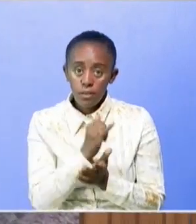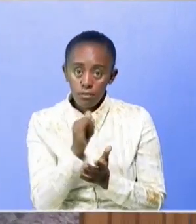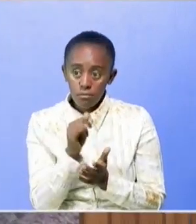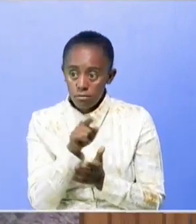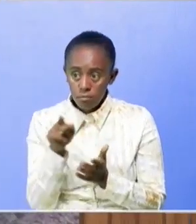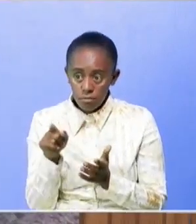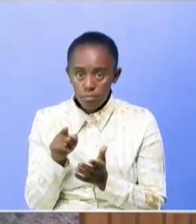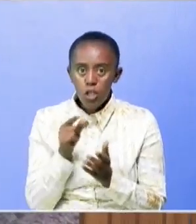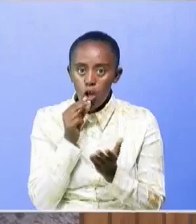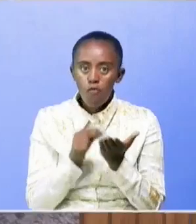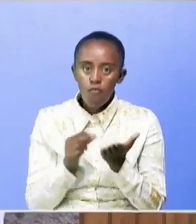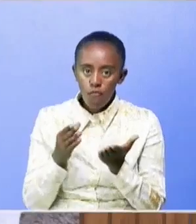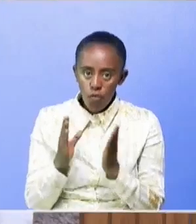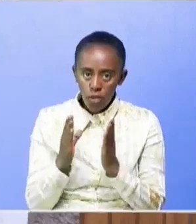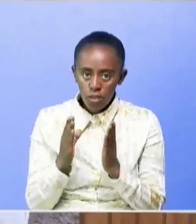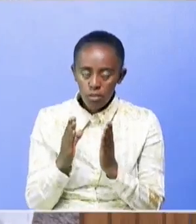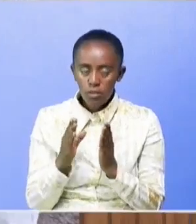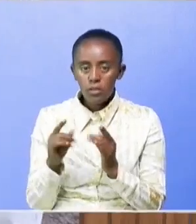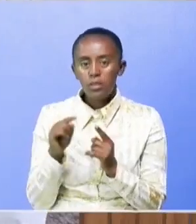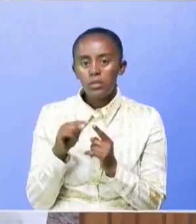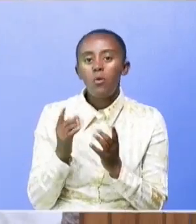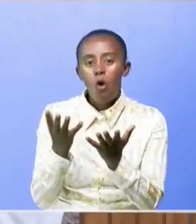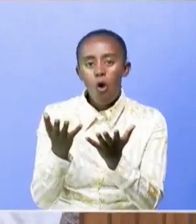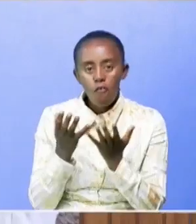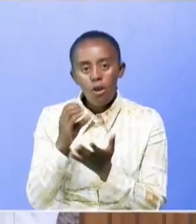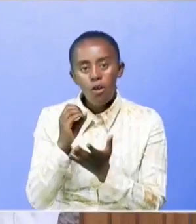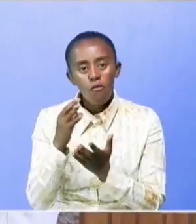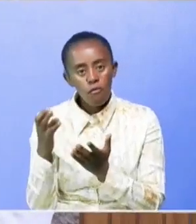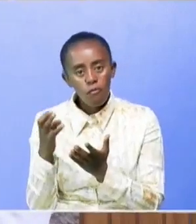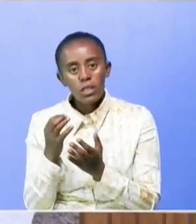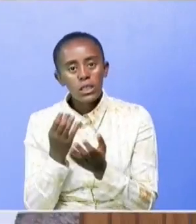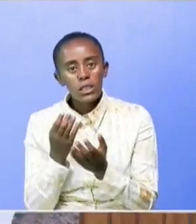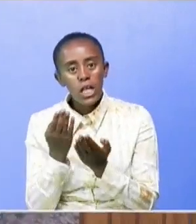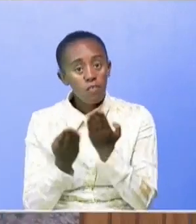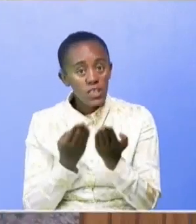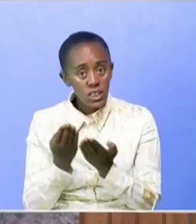to volunteer, to offer their services